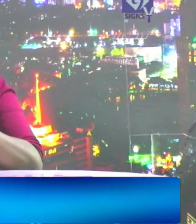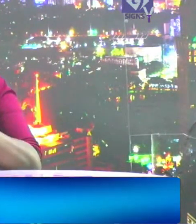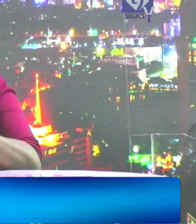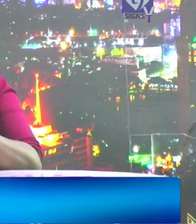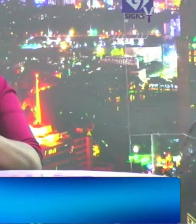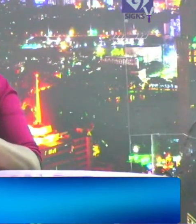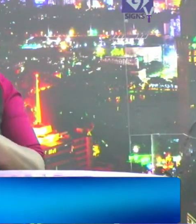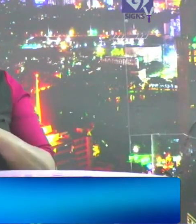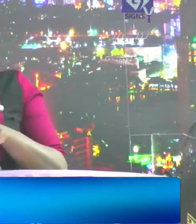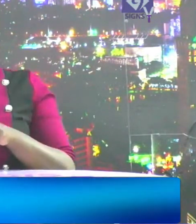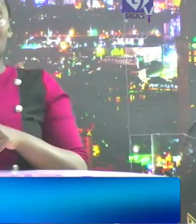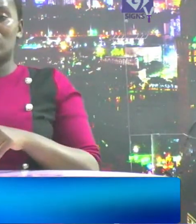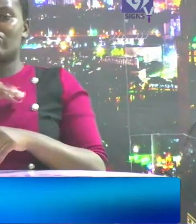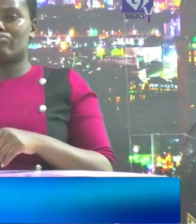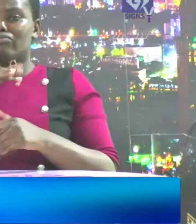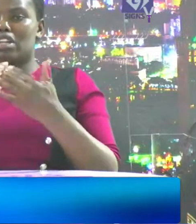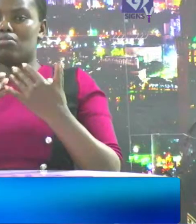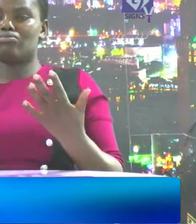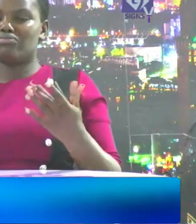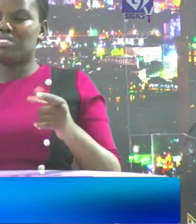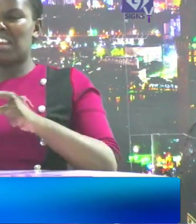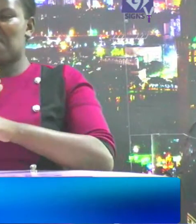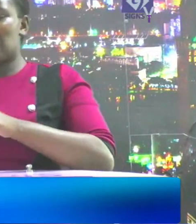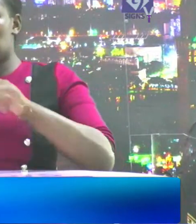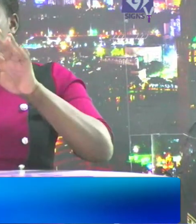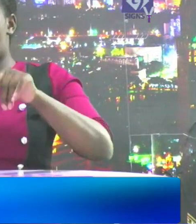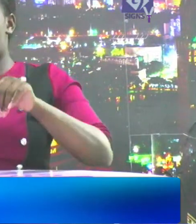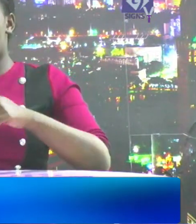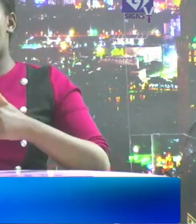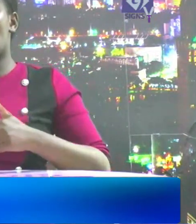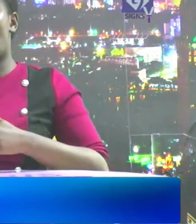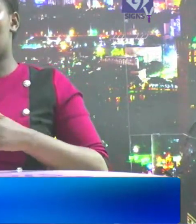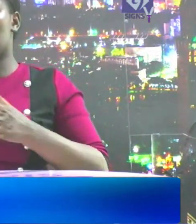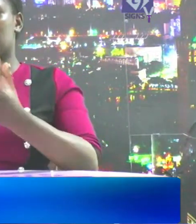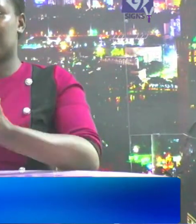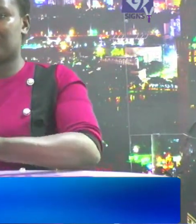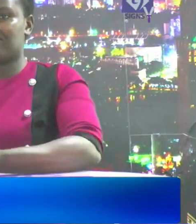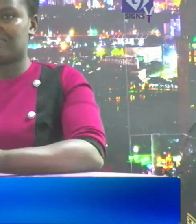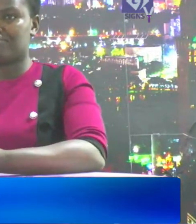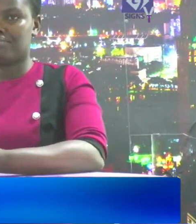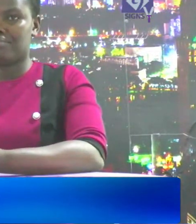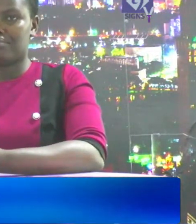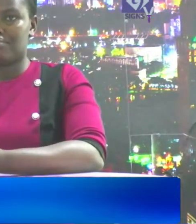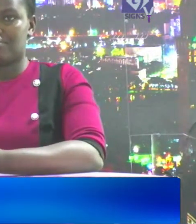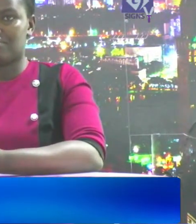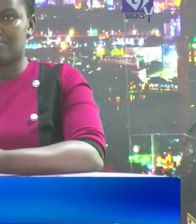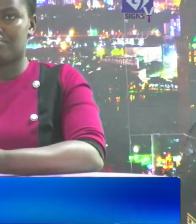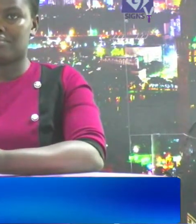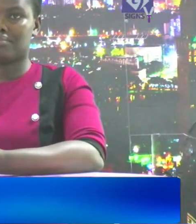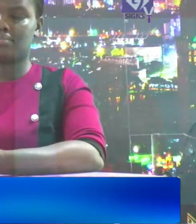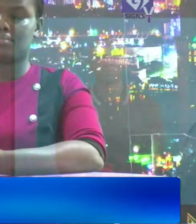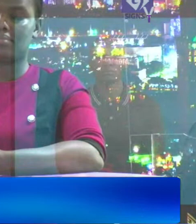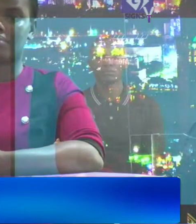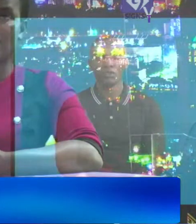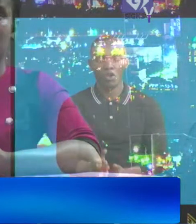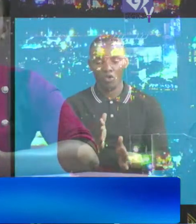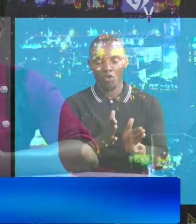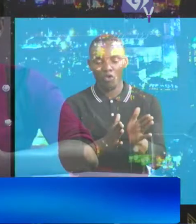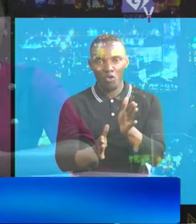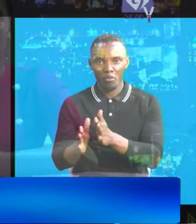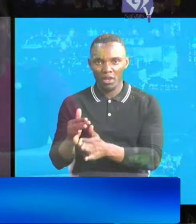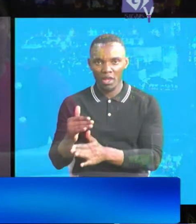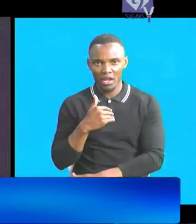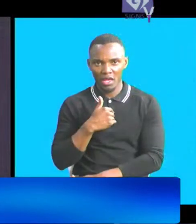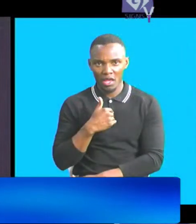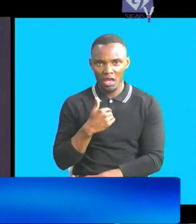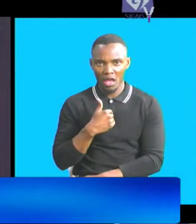curbing post-harvest losses for perishable products. As in